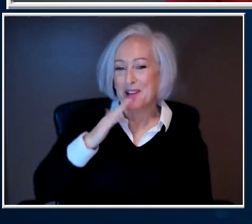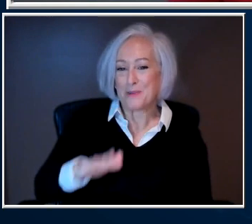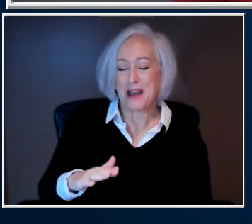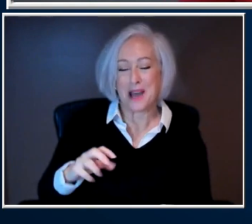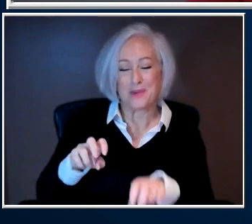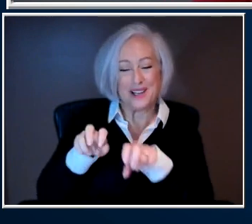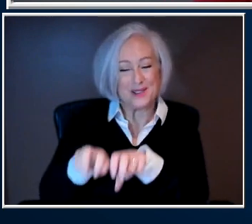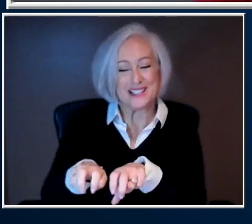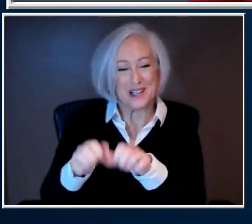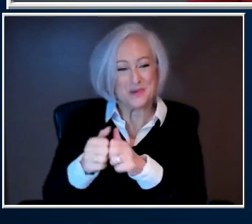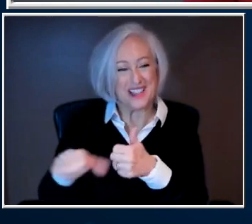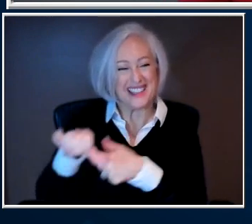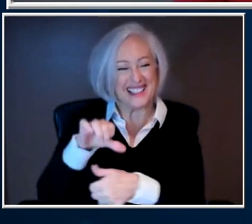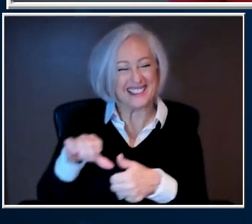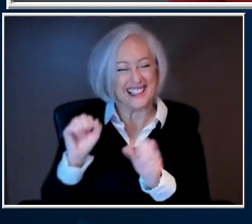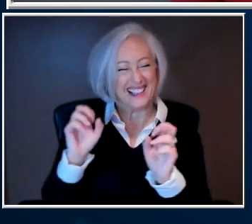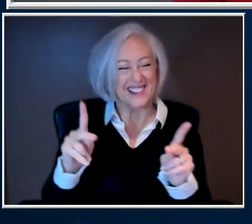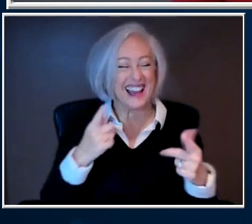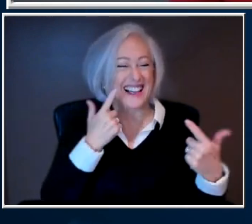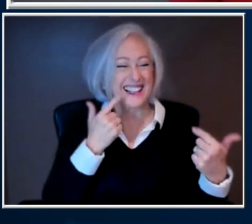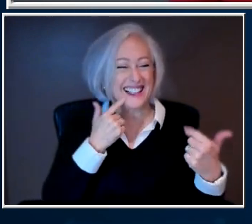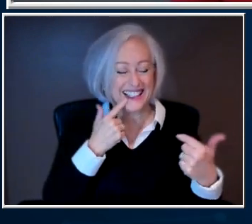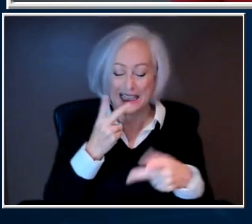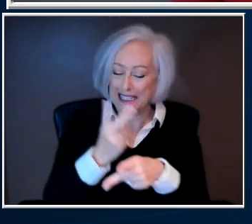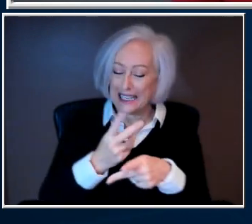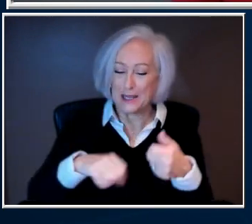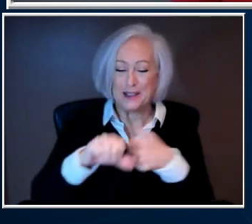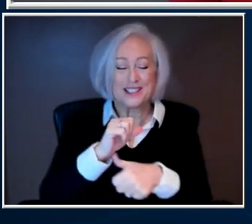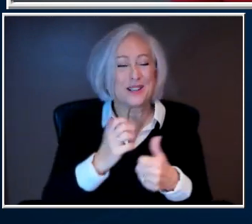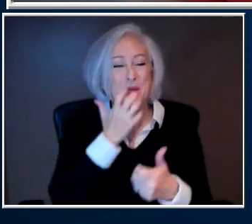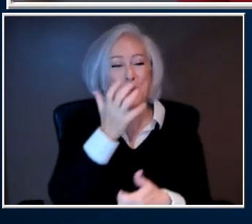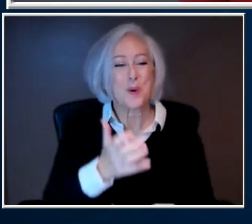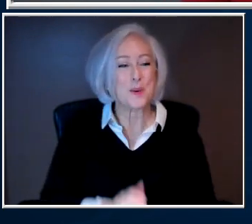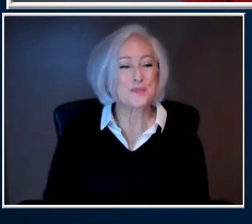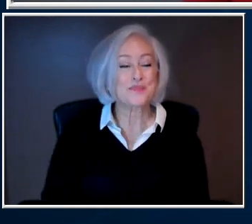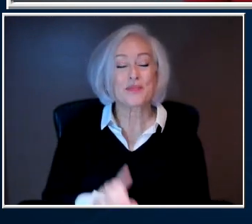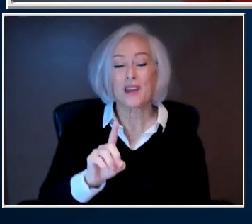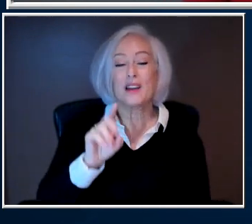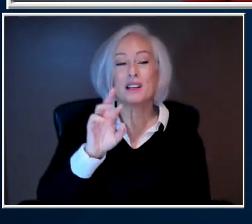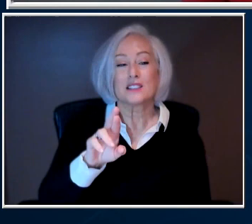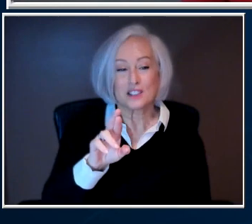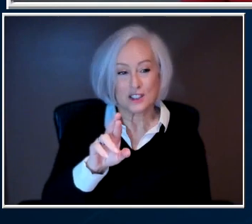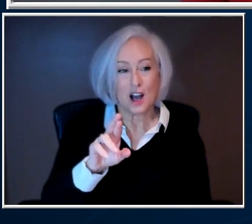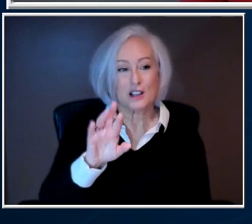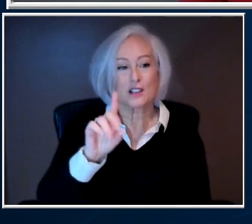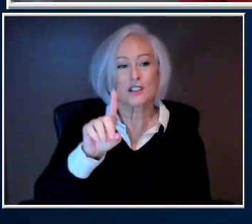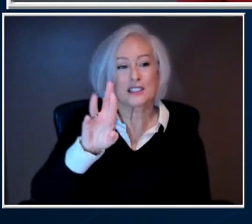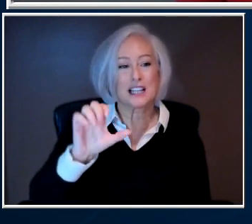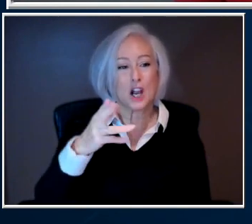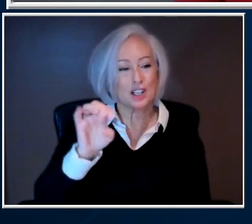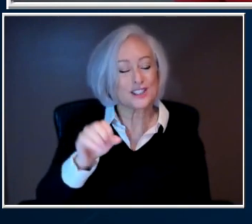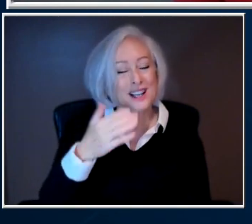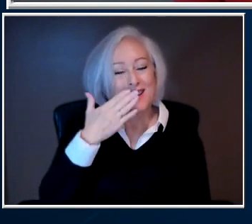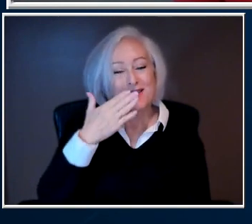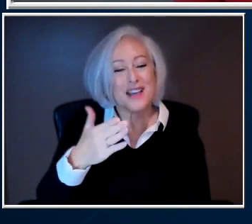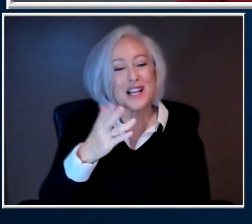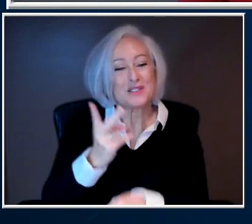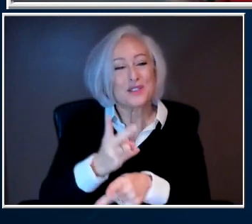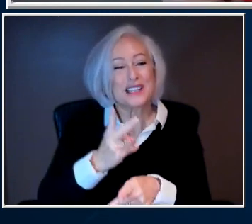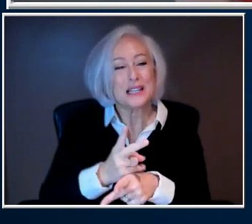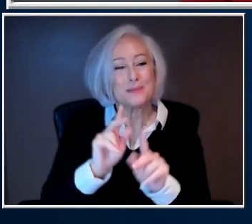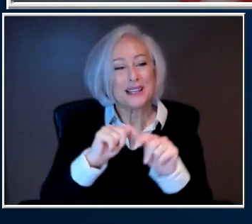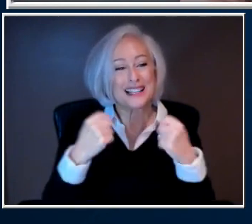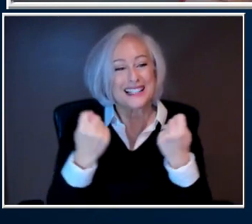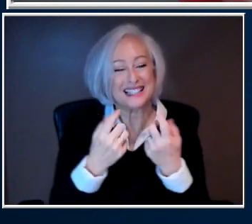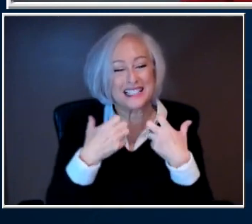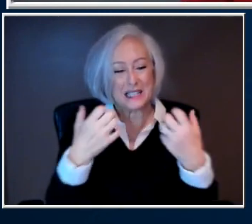little bit. So keep each other warm. Dr. Darsh, just first of all, of course, thanks for keeping the team healthy this year, as always.